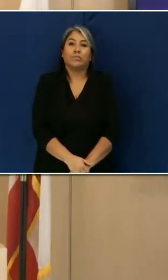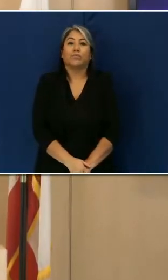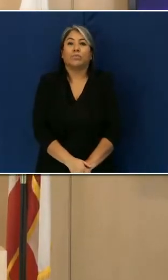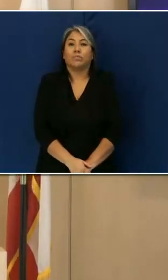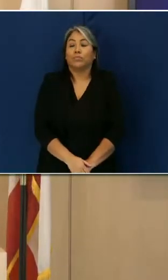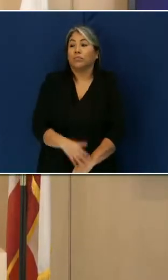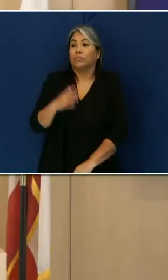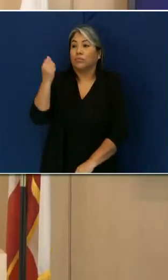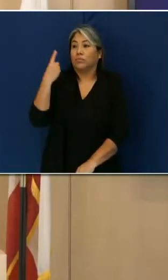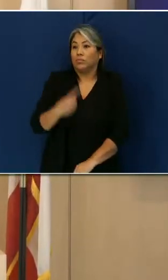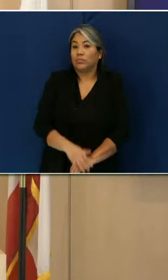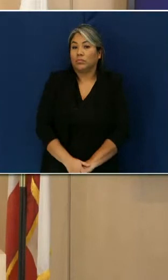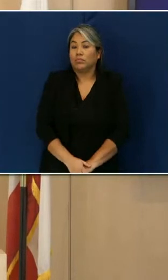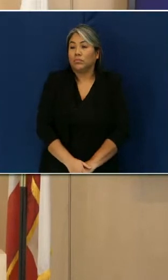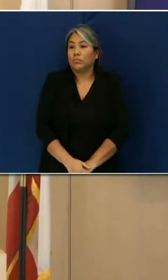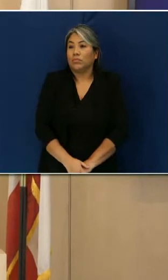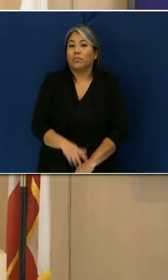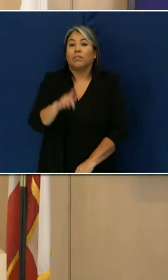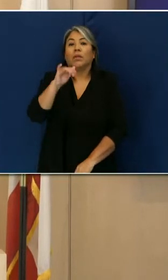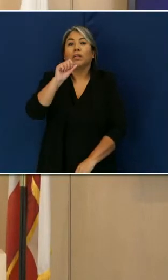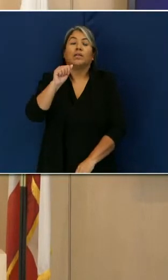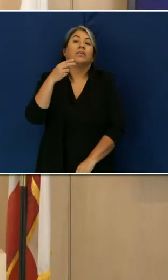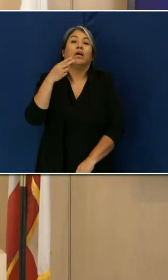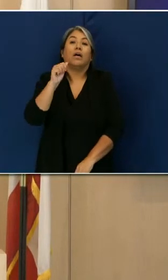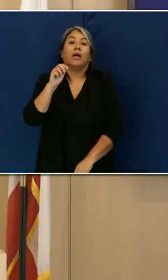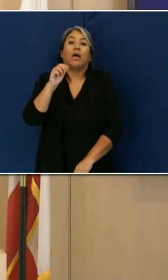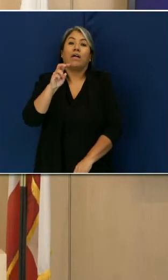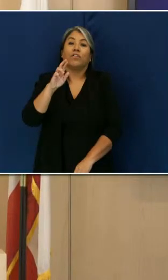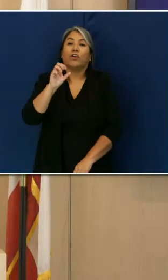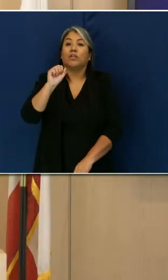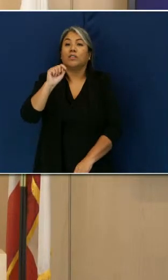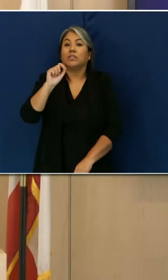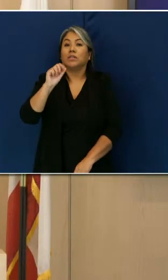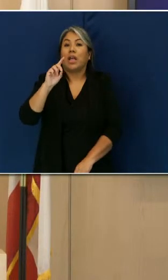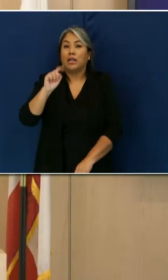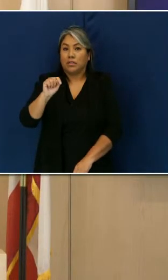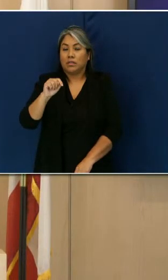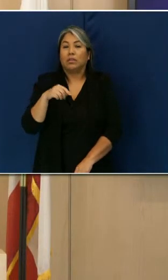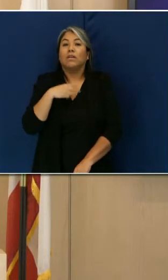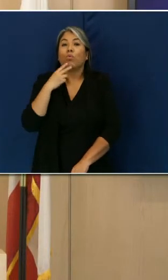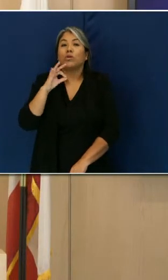Okay, next question. Lisa Halverstadt, Voice of San Diego.